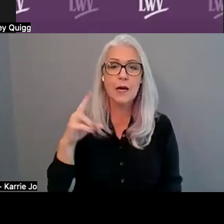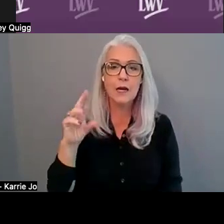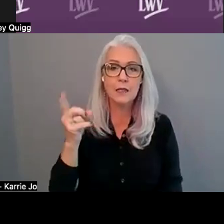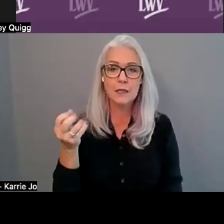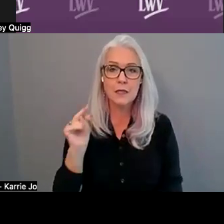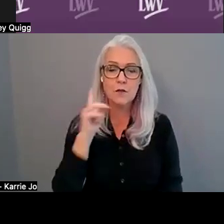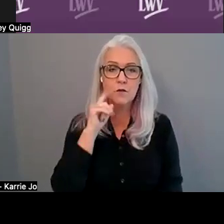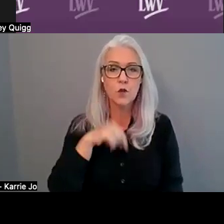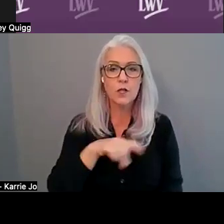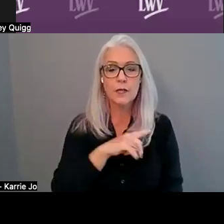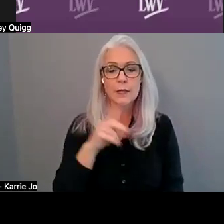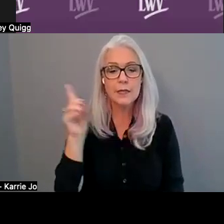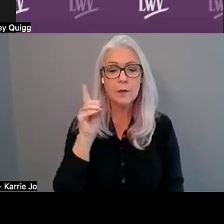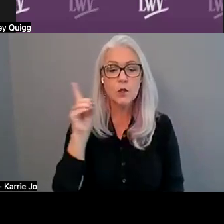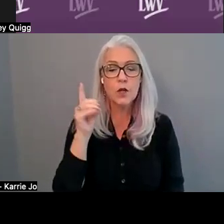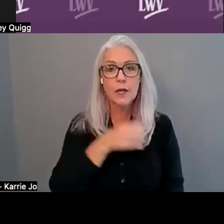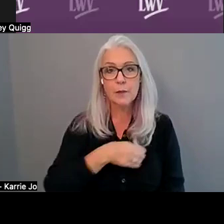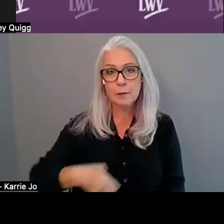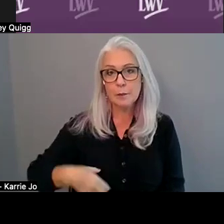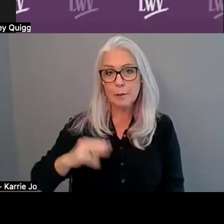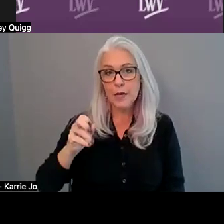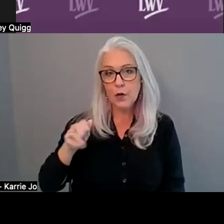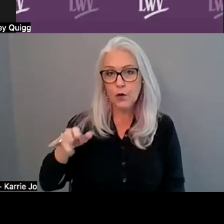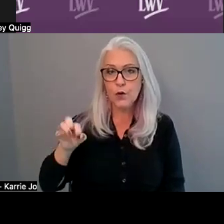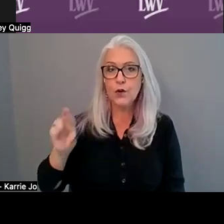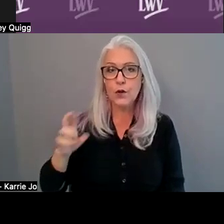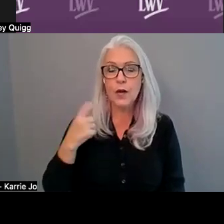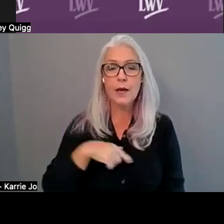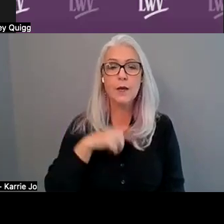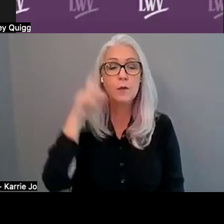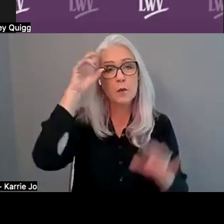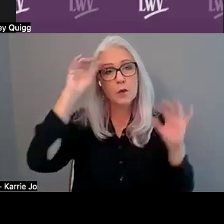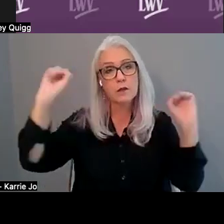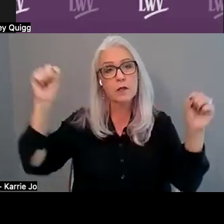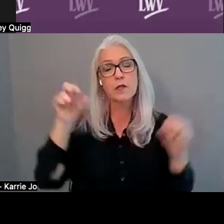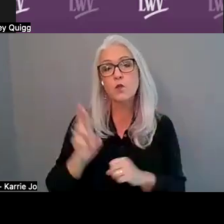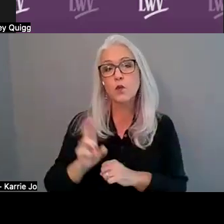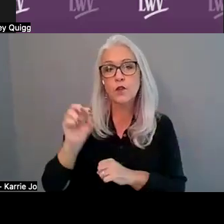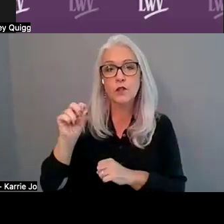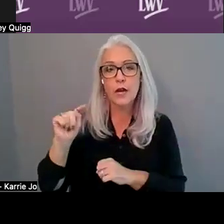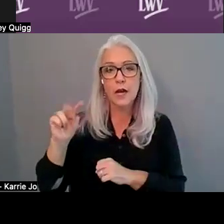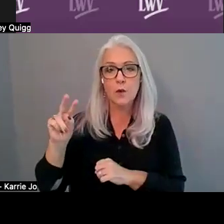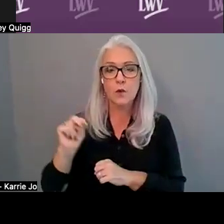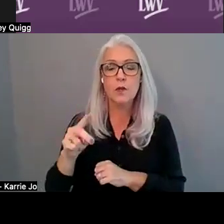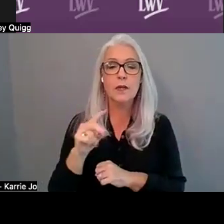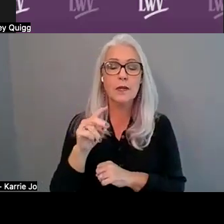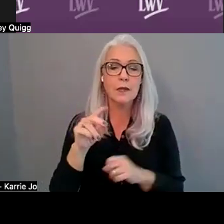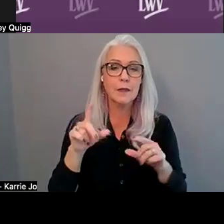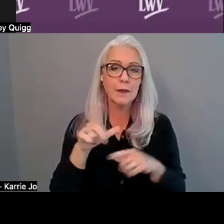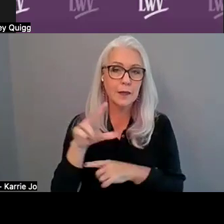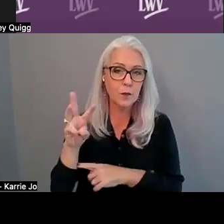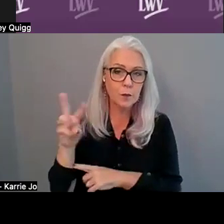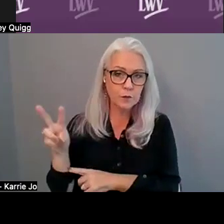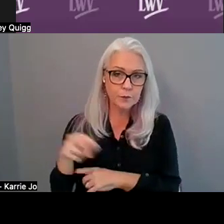mayor. My name is Susan Maggiato, and I'm the president of the Rivertowns League of Women Voters. We're pleased